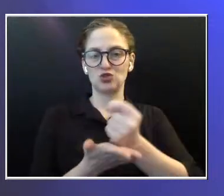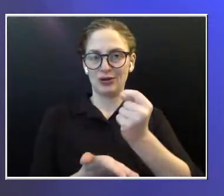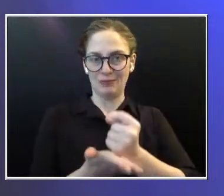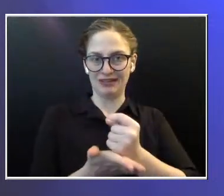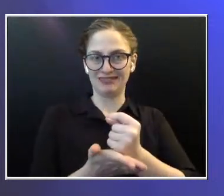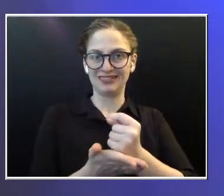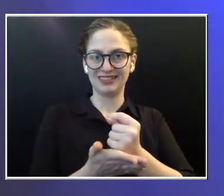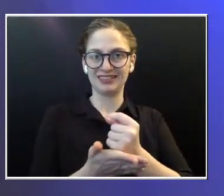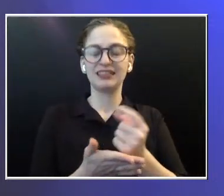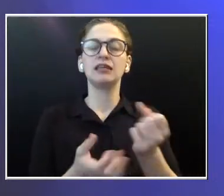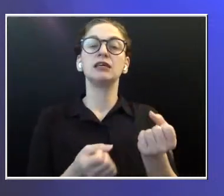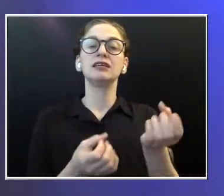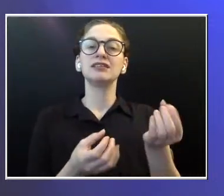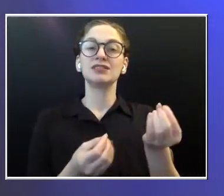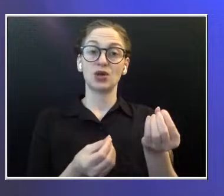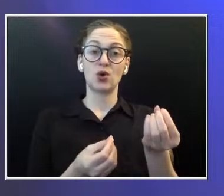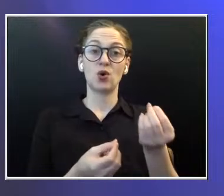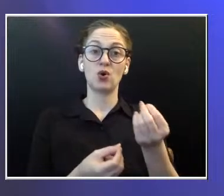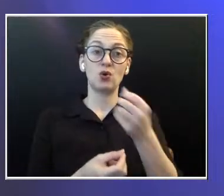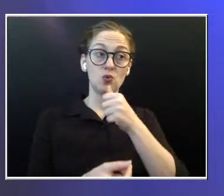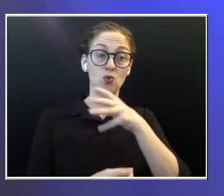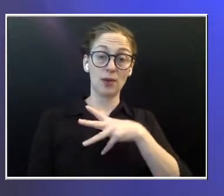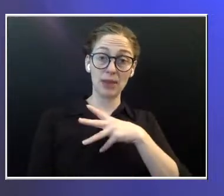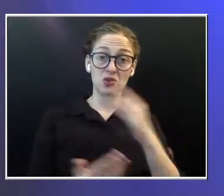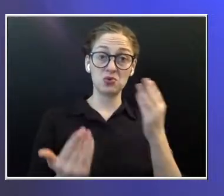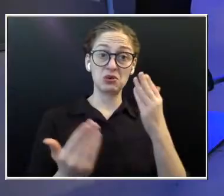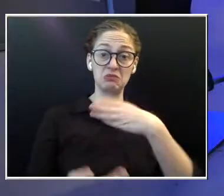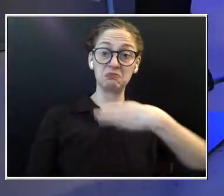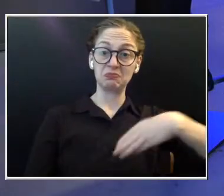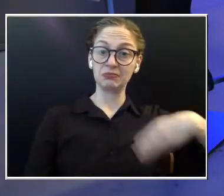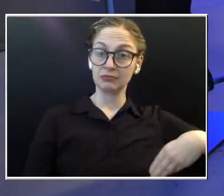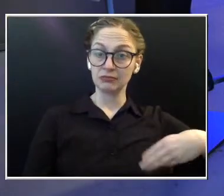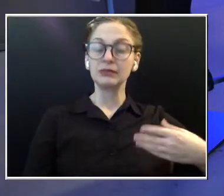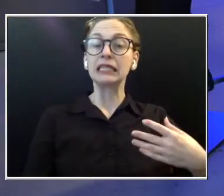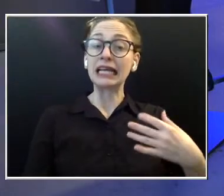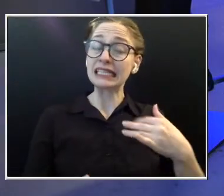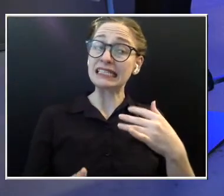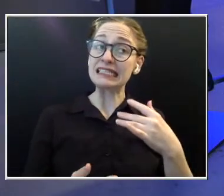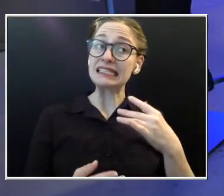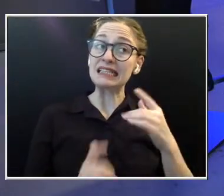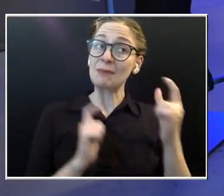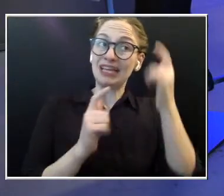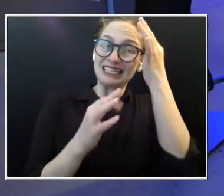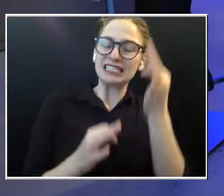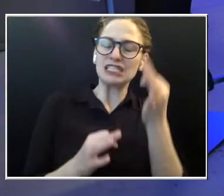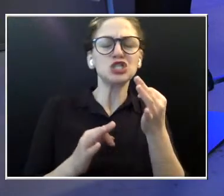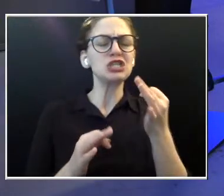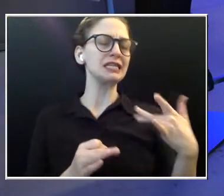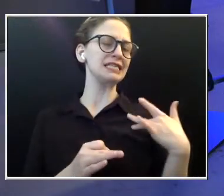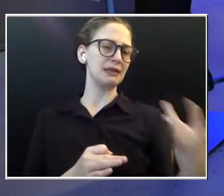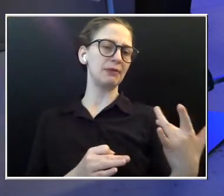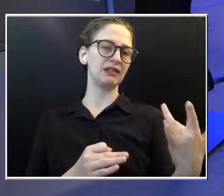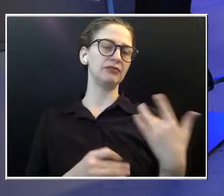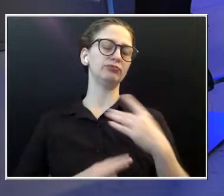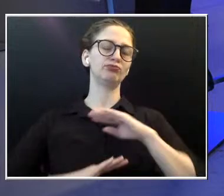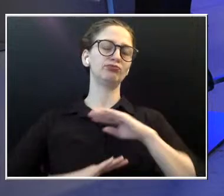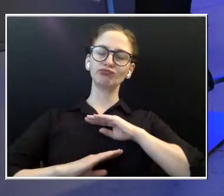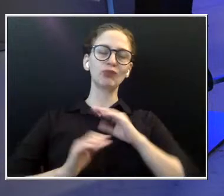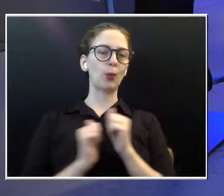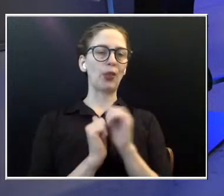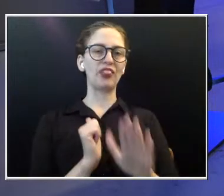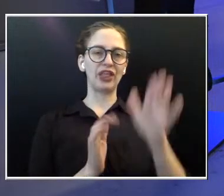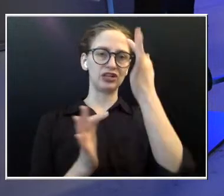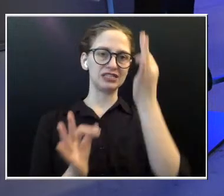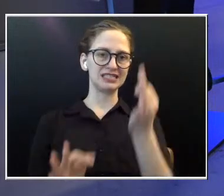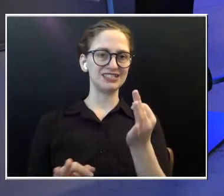to take, are very happy with the results usually in the end. So Lisa, how was your surgery for? What was your recovery